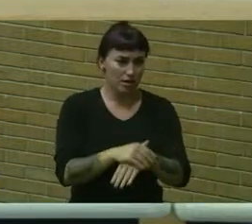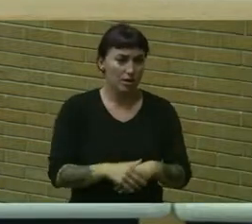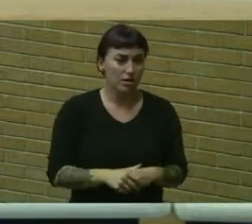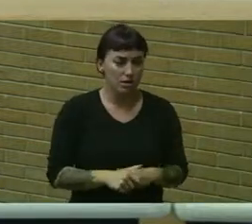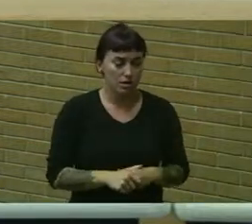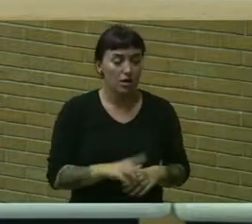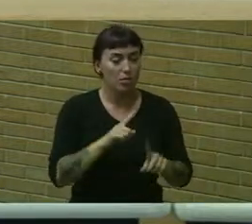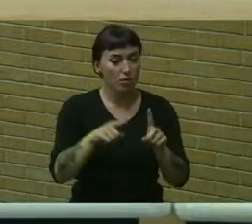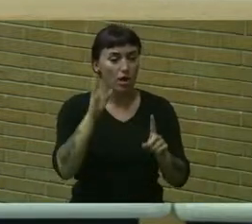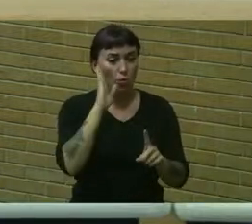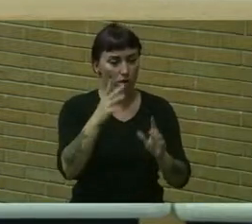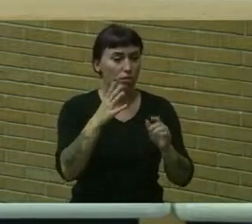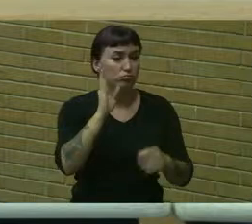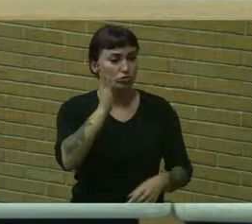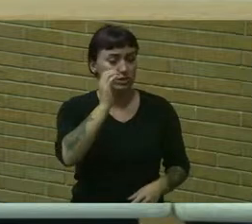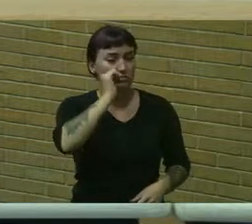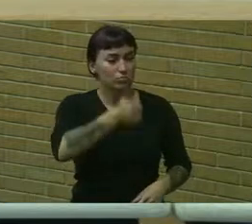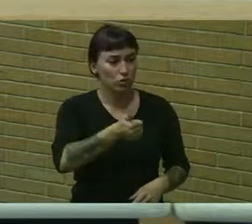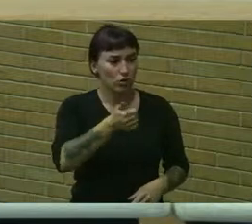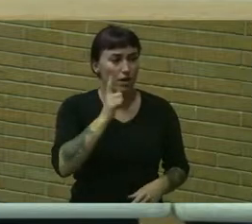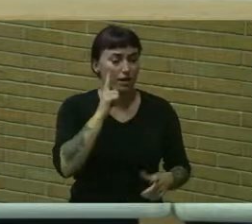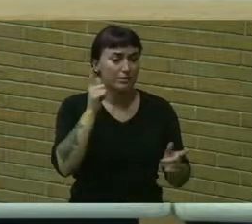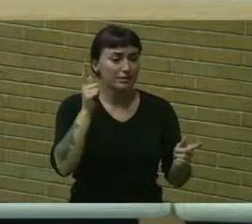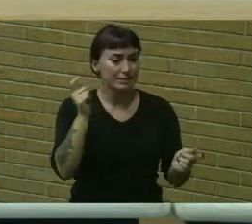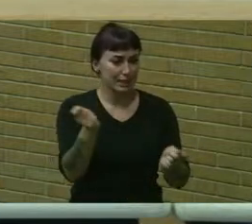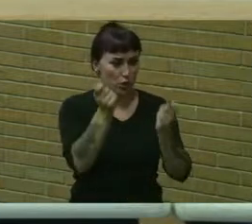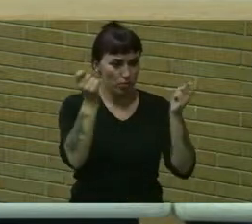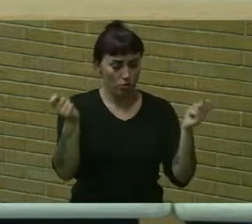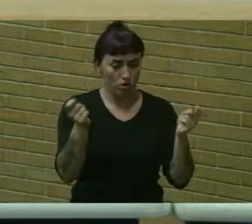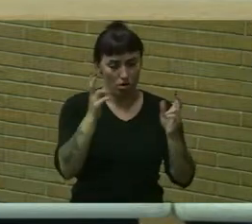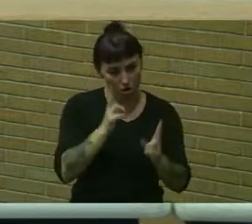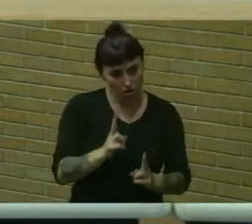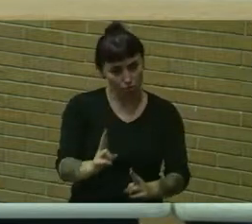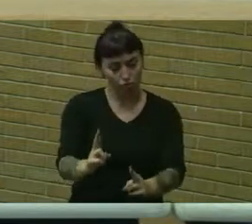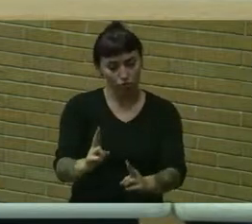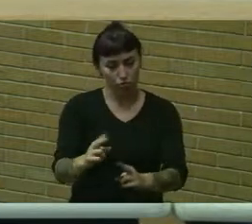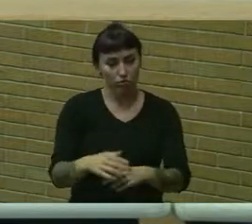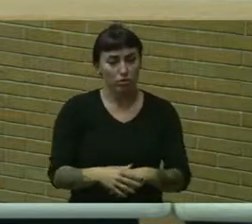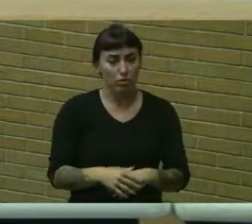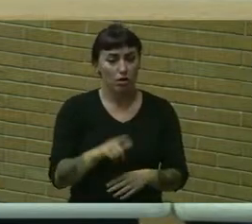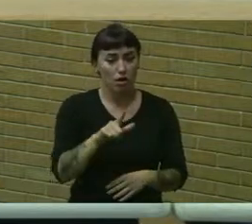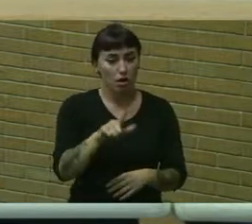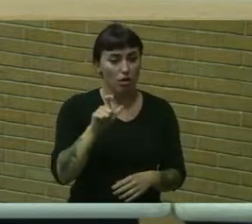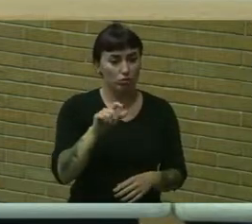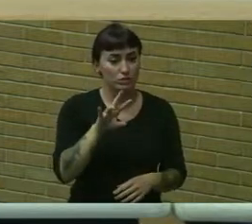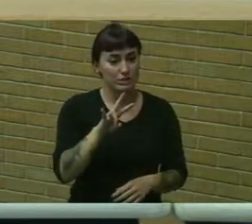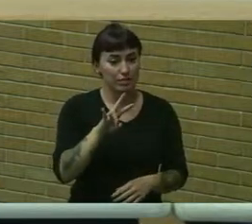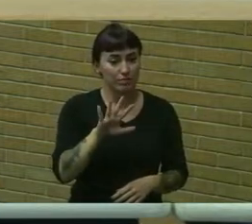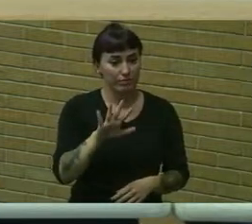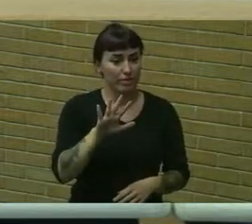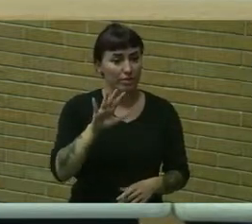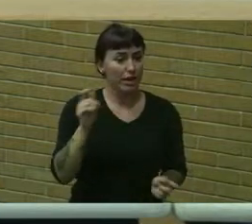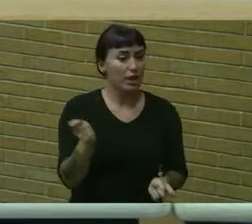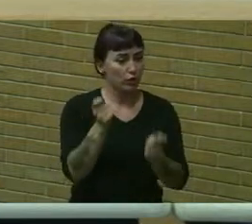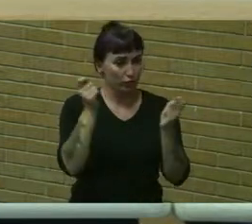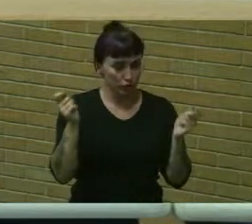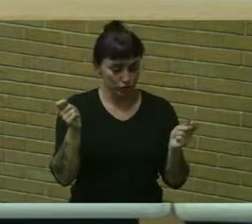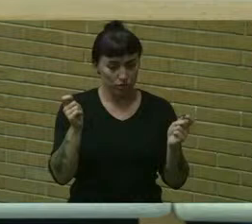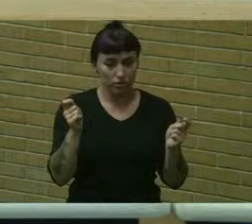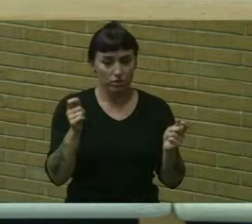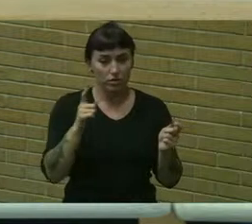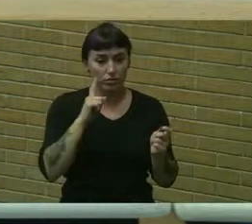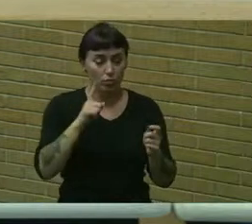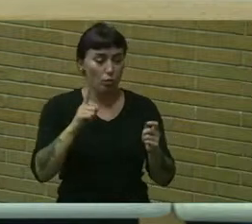be presenting it tomorrow at a ceremony honoring the 175th anniversary